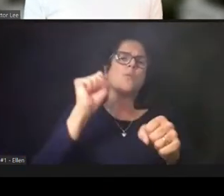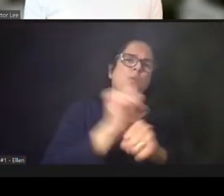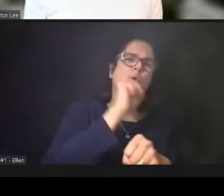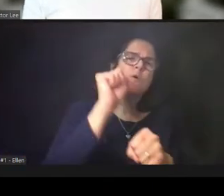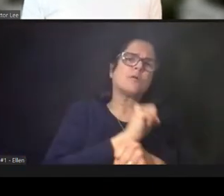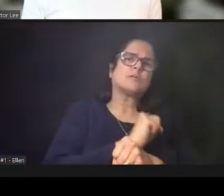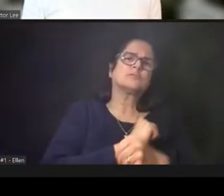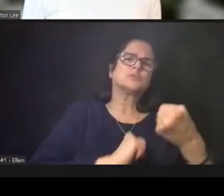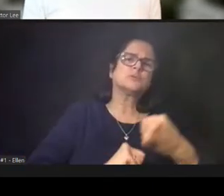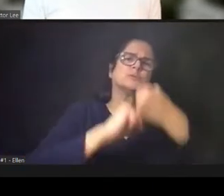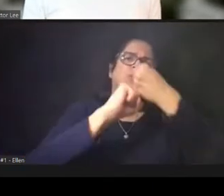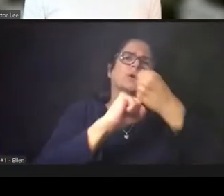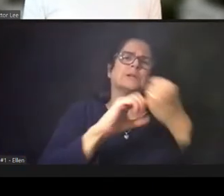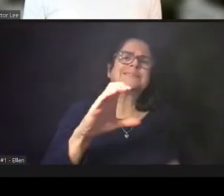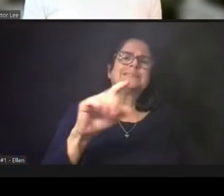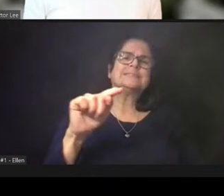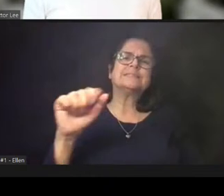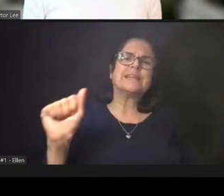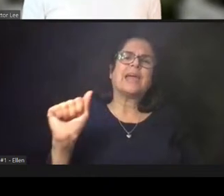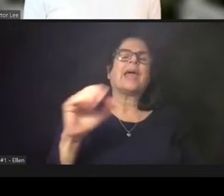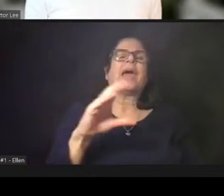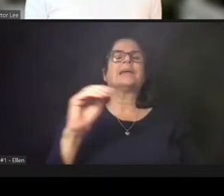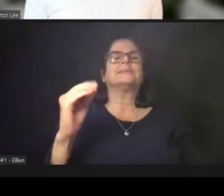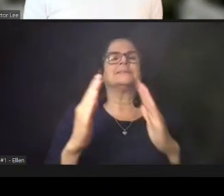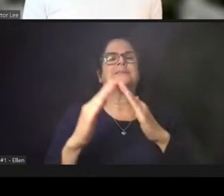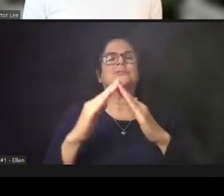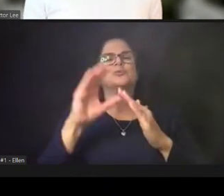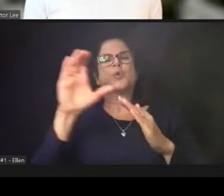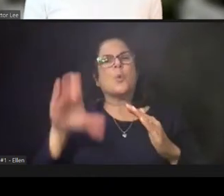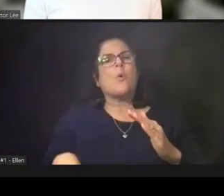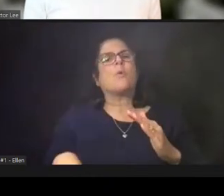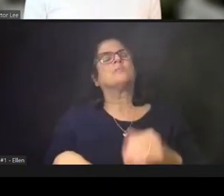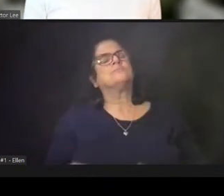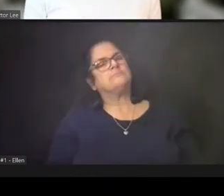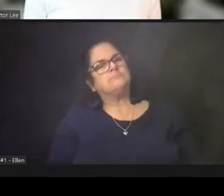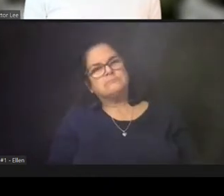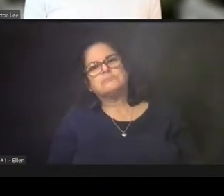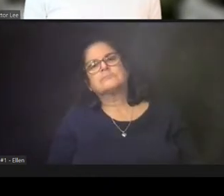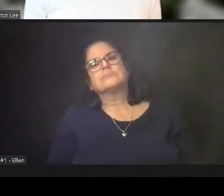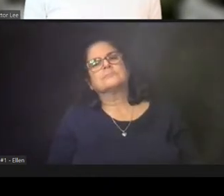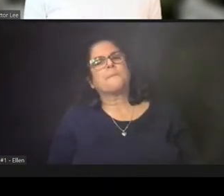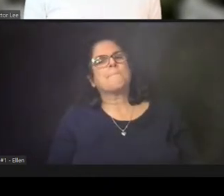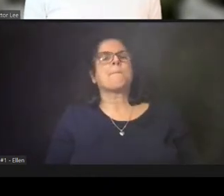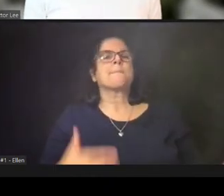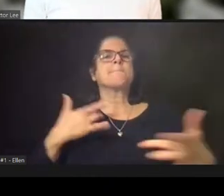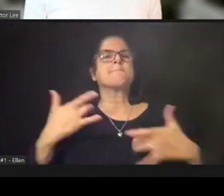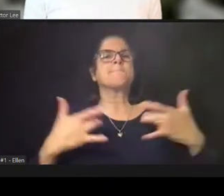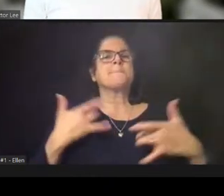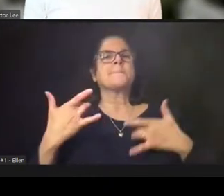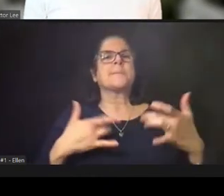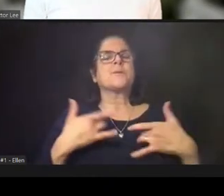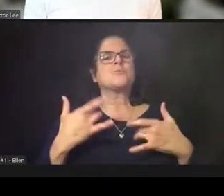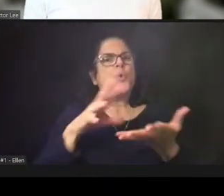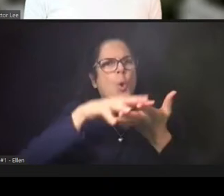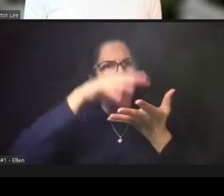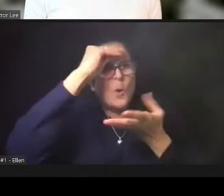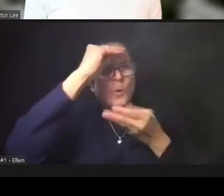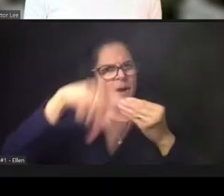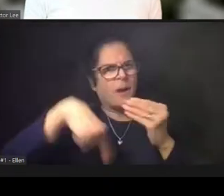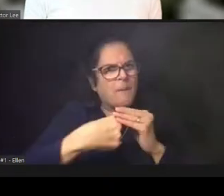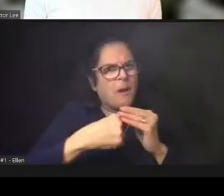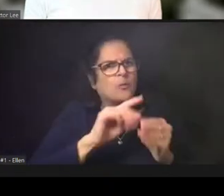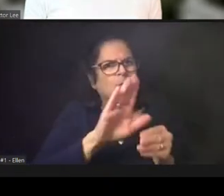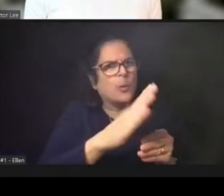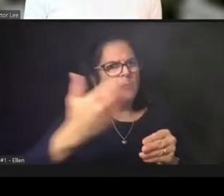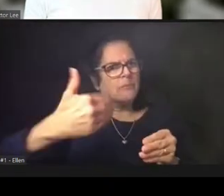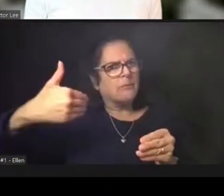CTA and to our city because of your work. It's exciting to know all of your background.